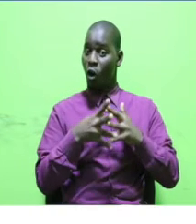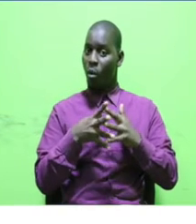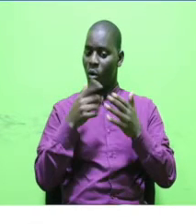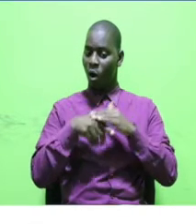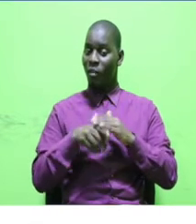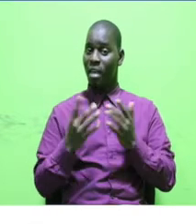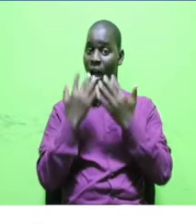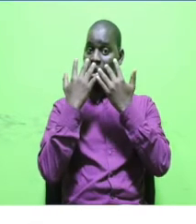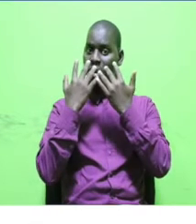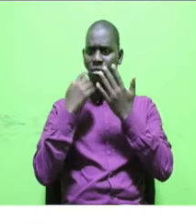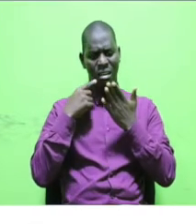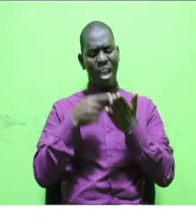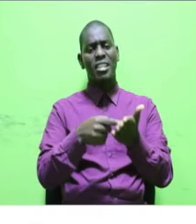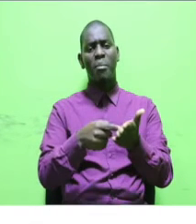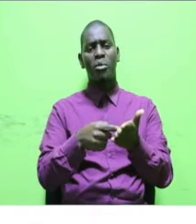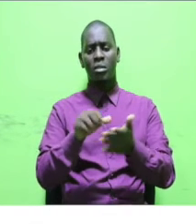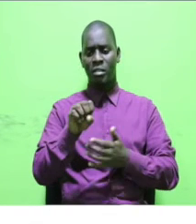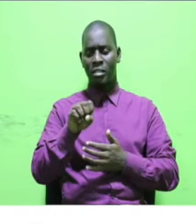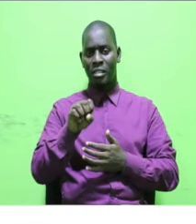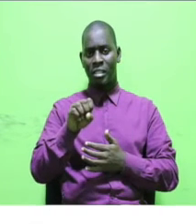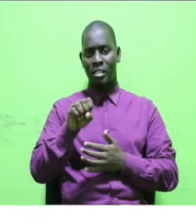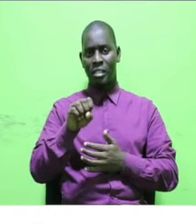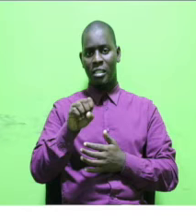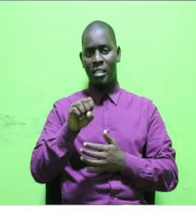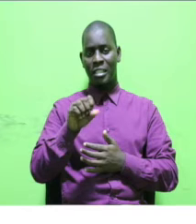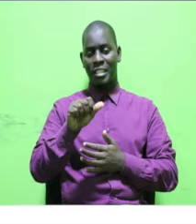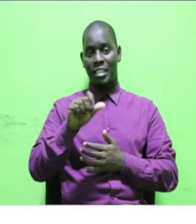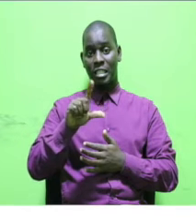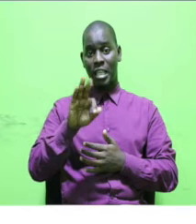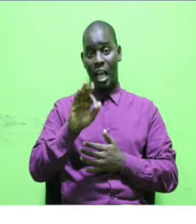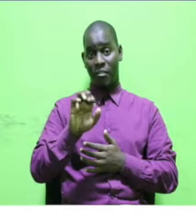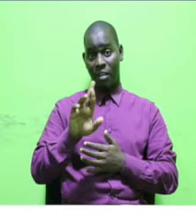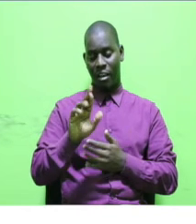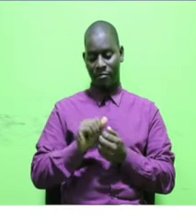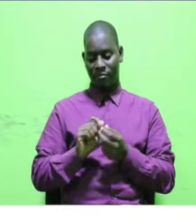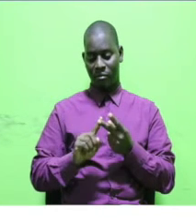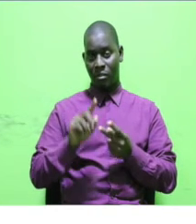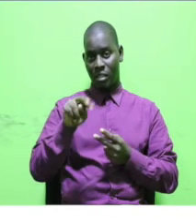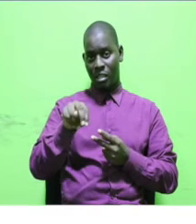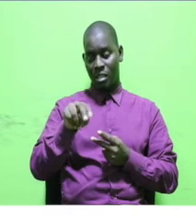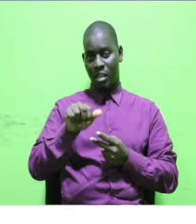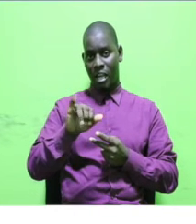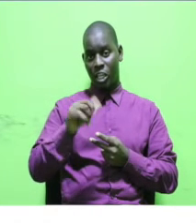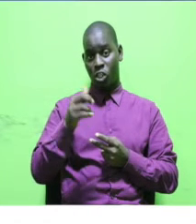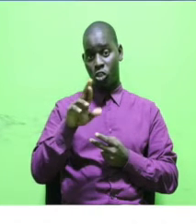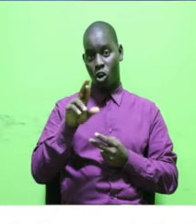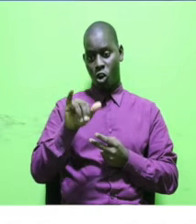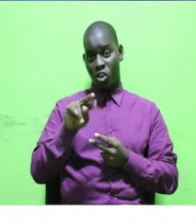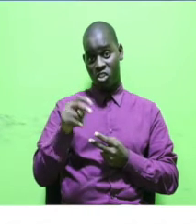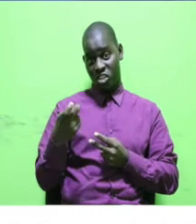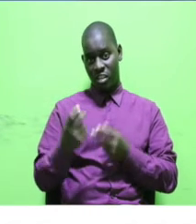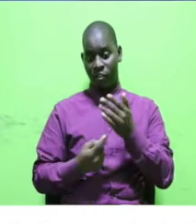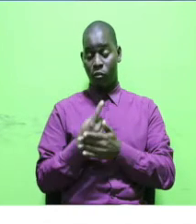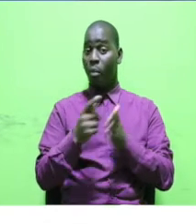gas. Examples are sulfur dioxide from industries, nitrogen dioxide from industries, and burning and